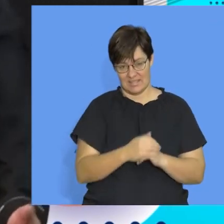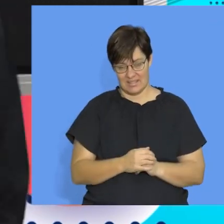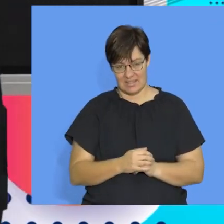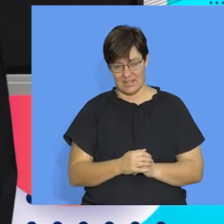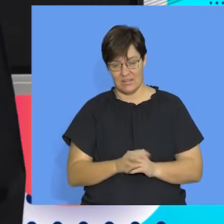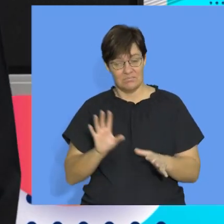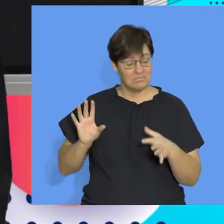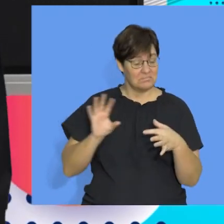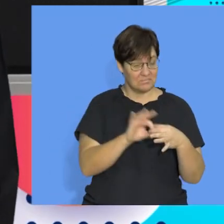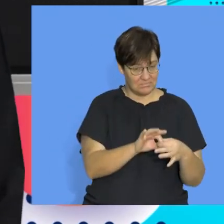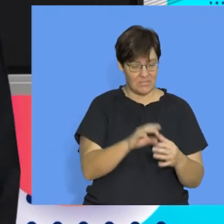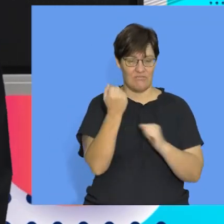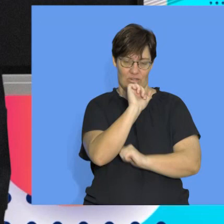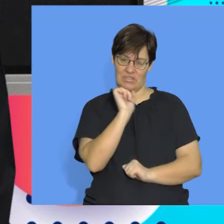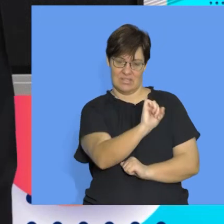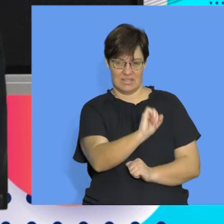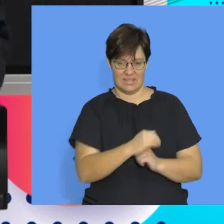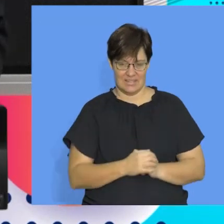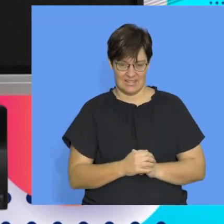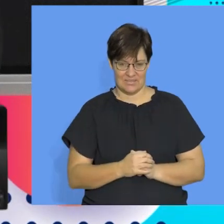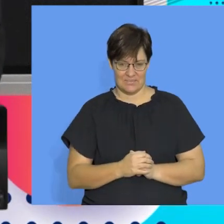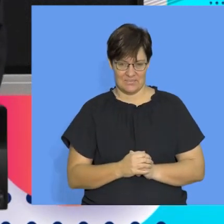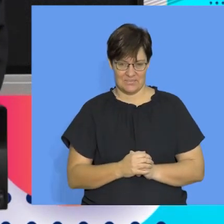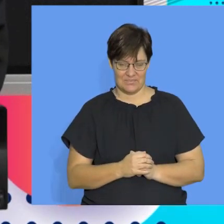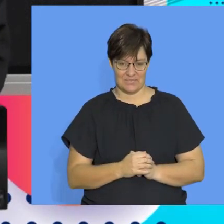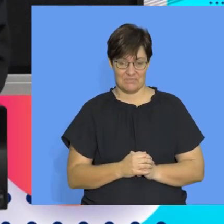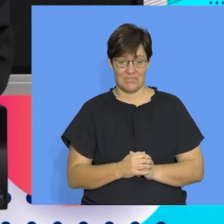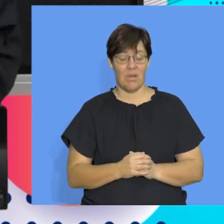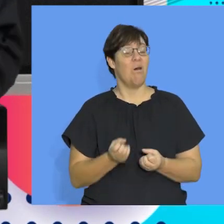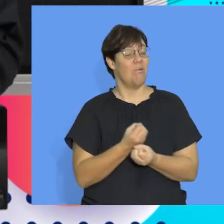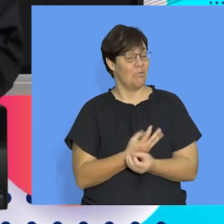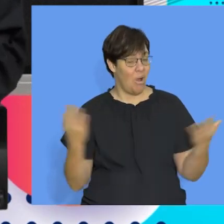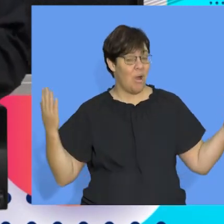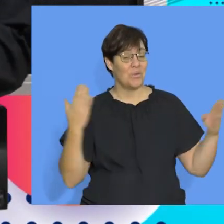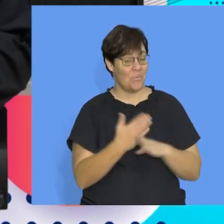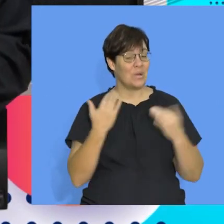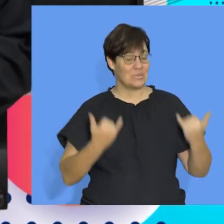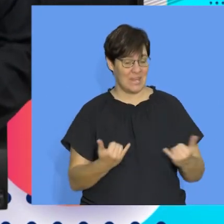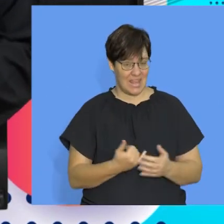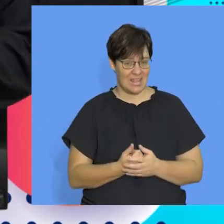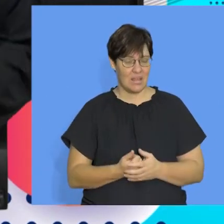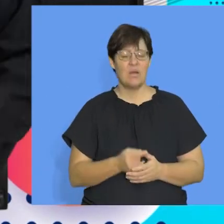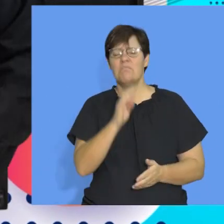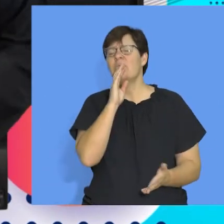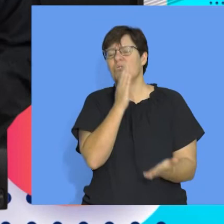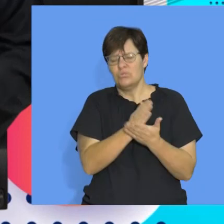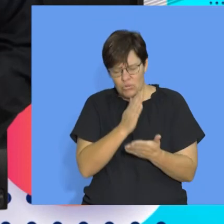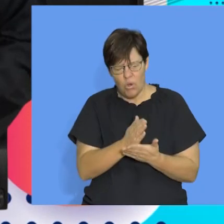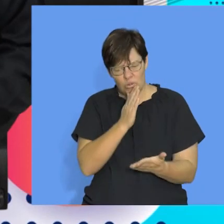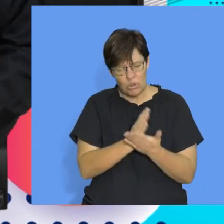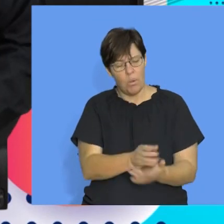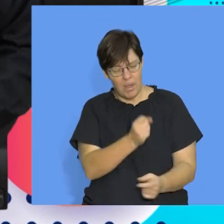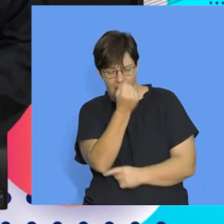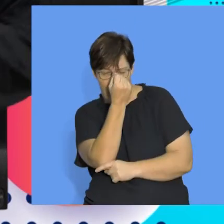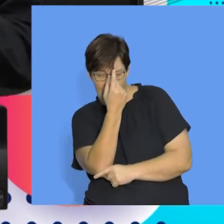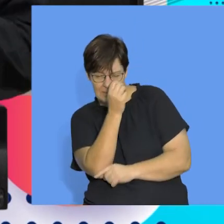this factory. Okay guys, we've done a lot of work in today's lesson. We want you to make sure that you understand this section on